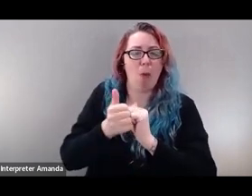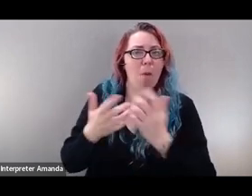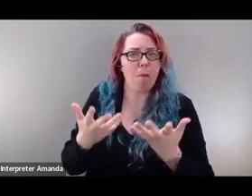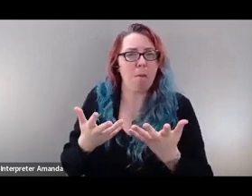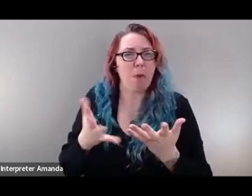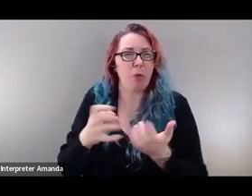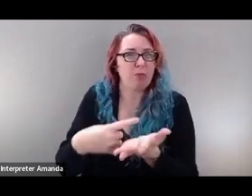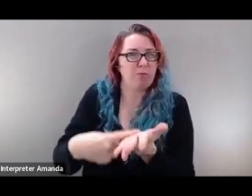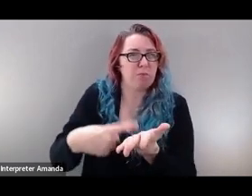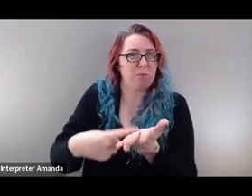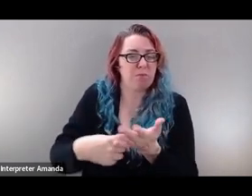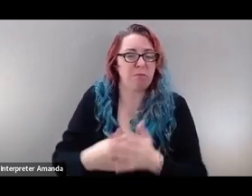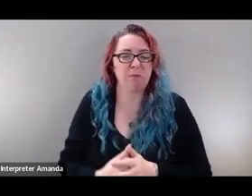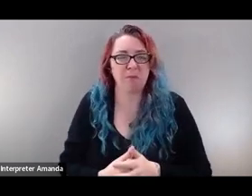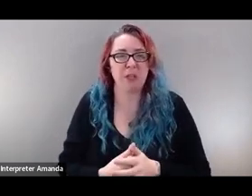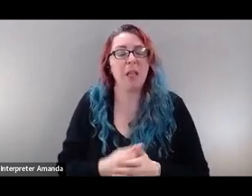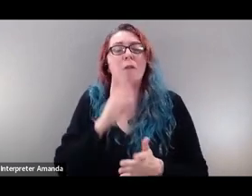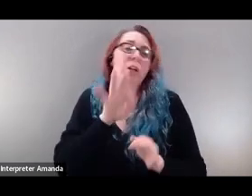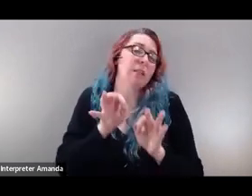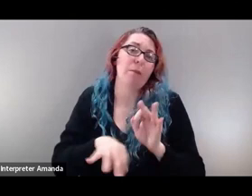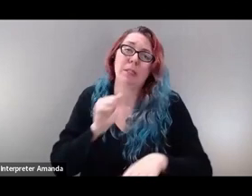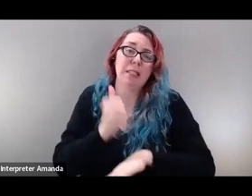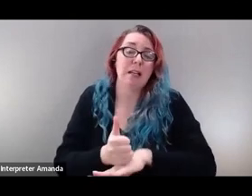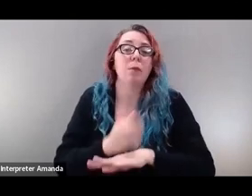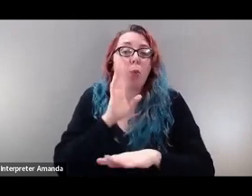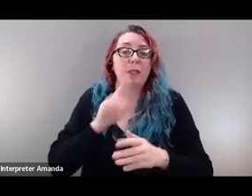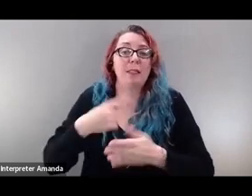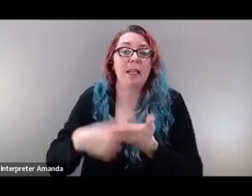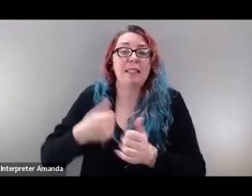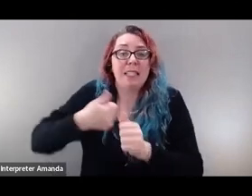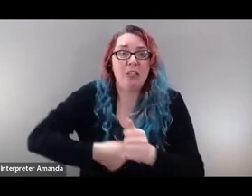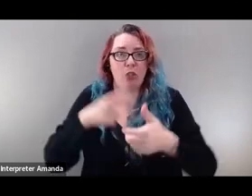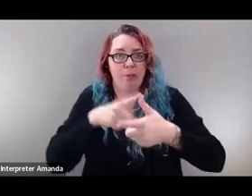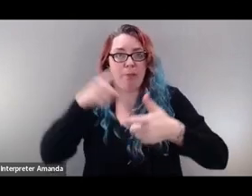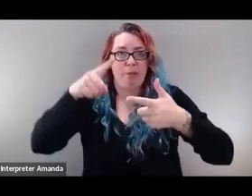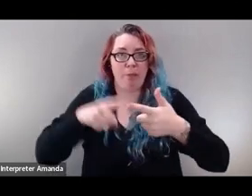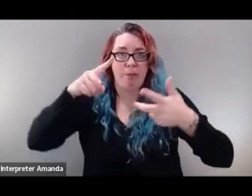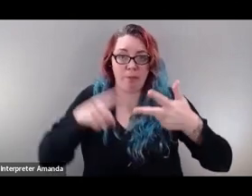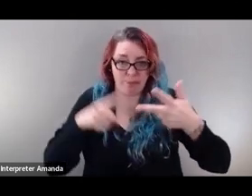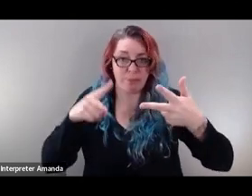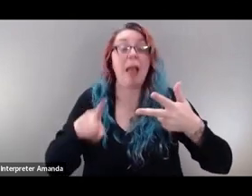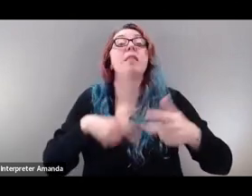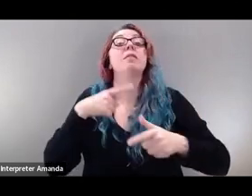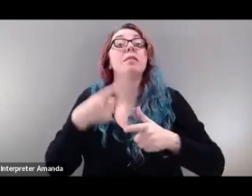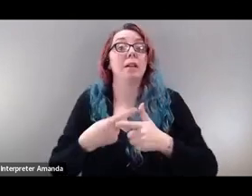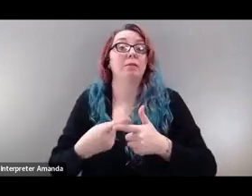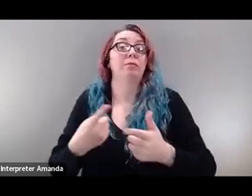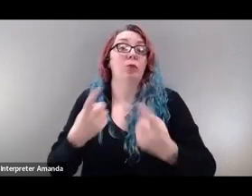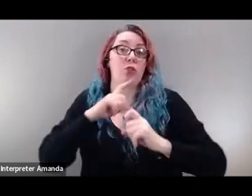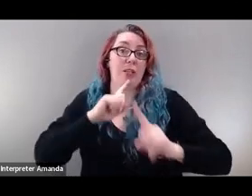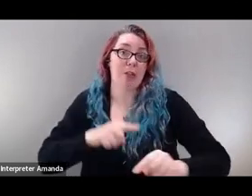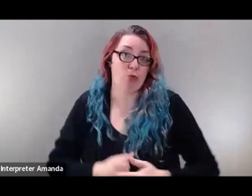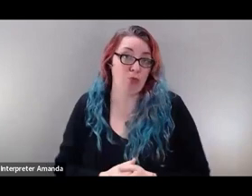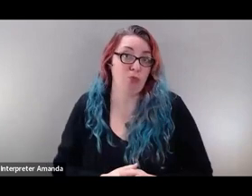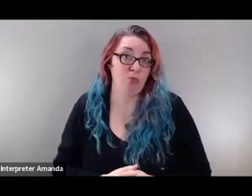with the panelists, and then welcome questions from the audience at the very end of our event. For each discussion area, we have prepared